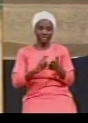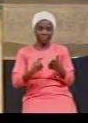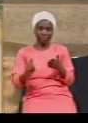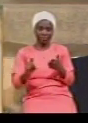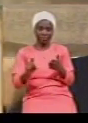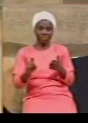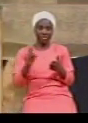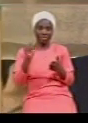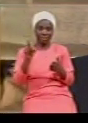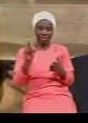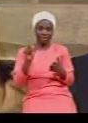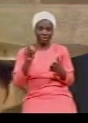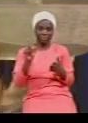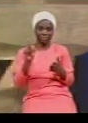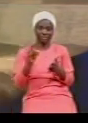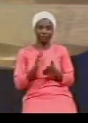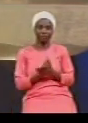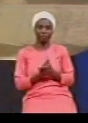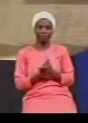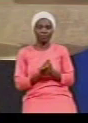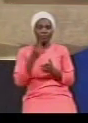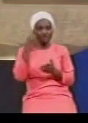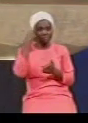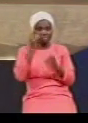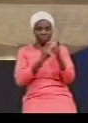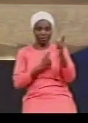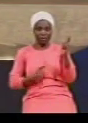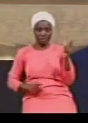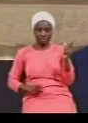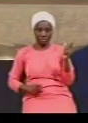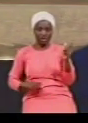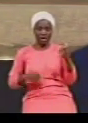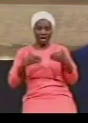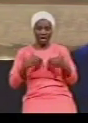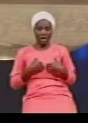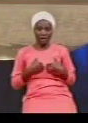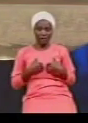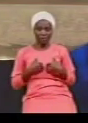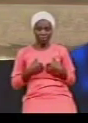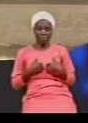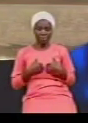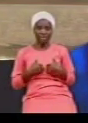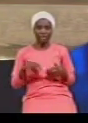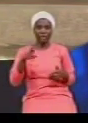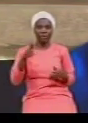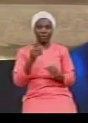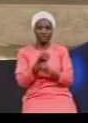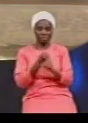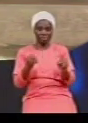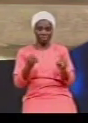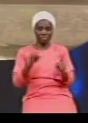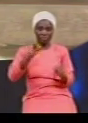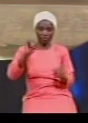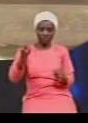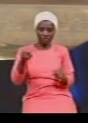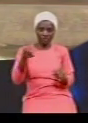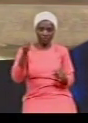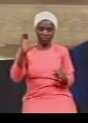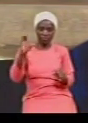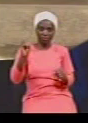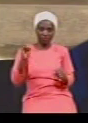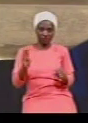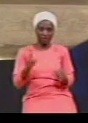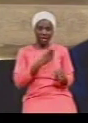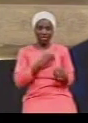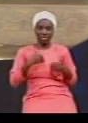verse 11. For the Lord has redeemed Jacob and has ransomed